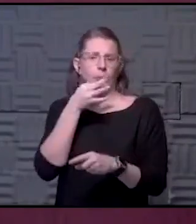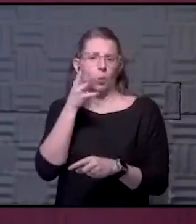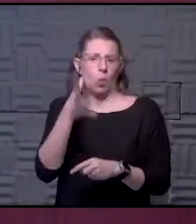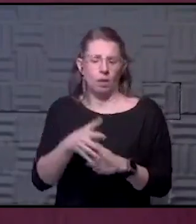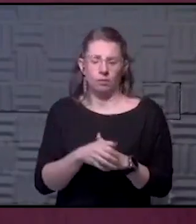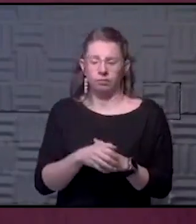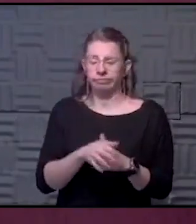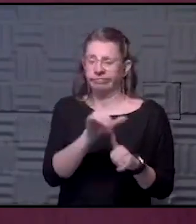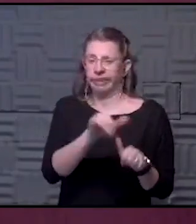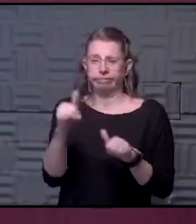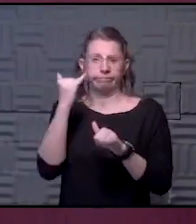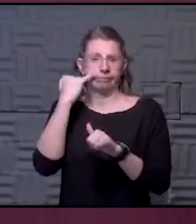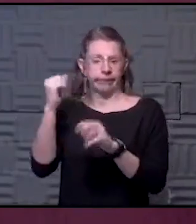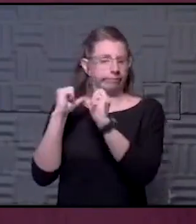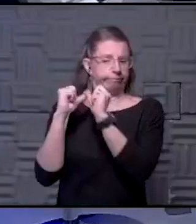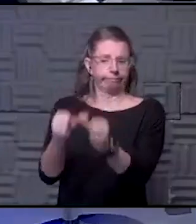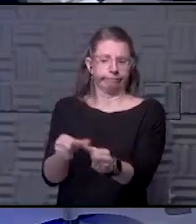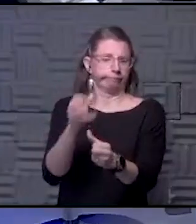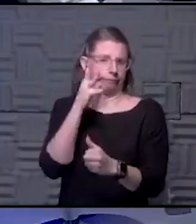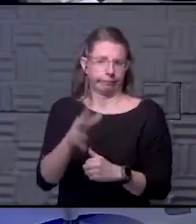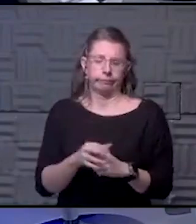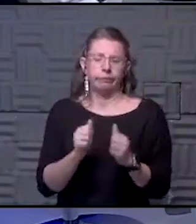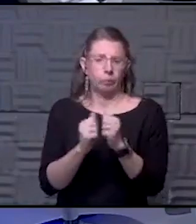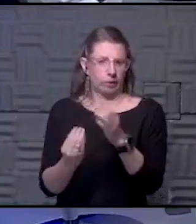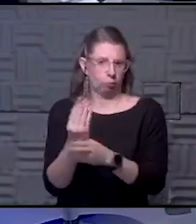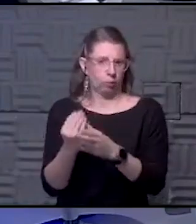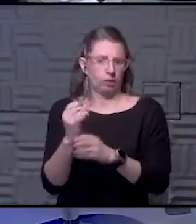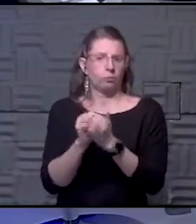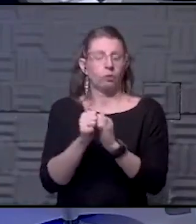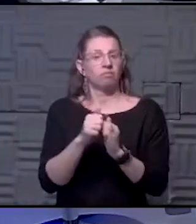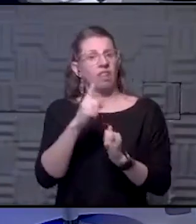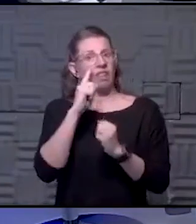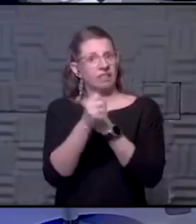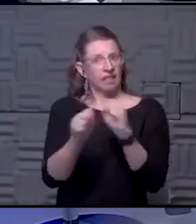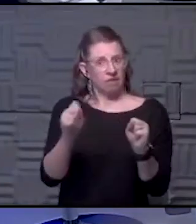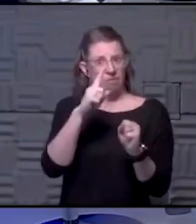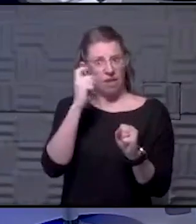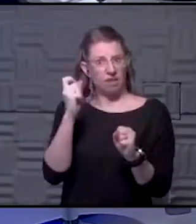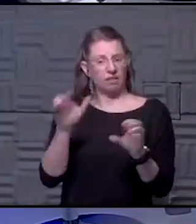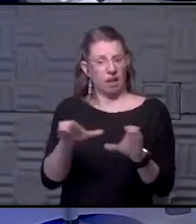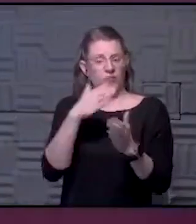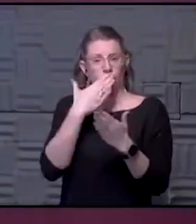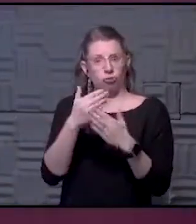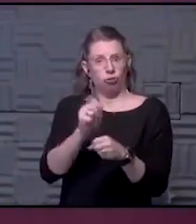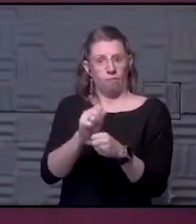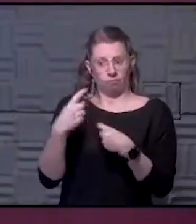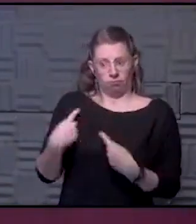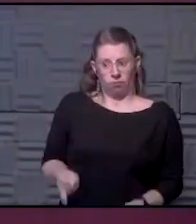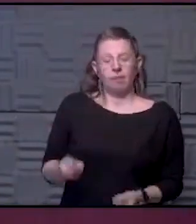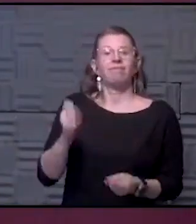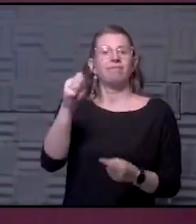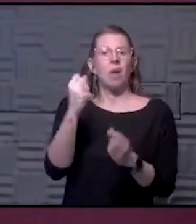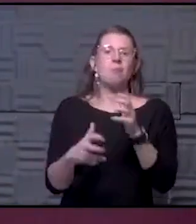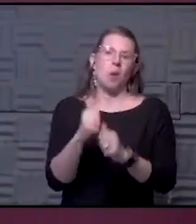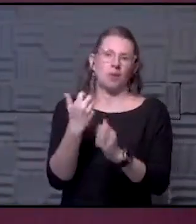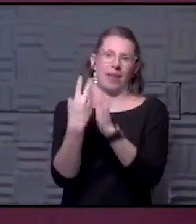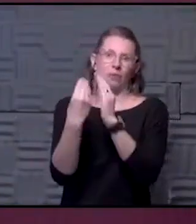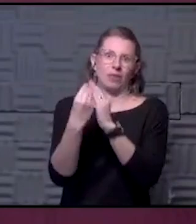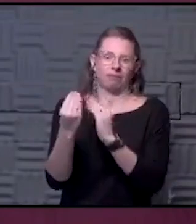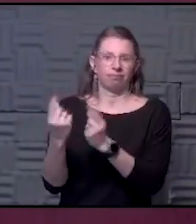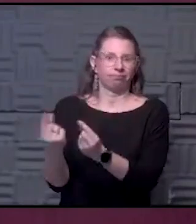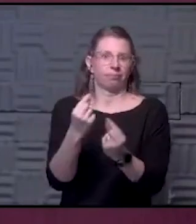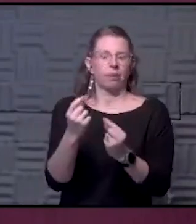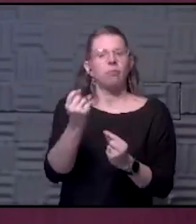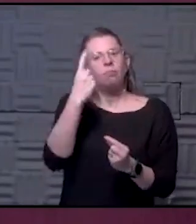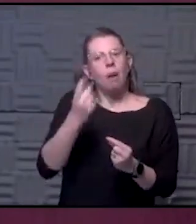roll out with spring sports. Yeah, and it looks like that should be safe because it looks like we've done a pretty good job. Well, so and that's far. it's an outdoor, most of them are outdoor. Obviously, Yeah.